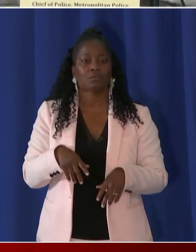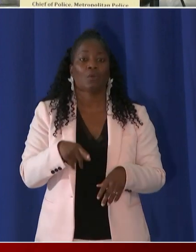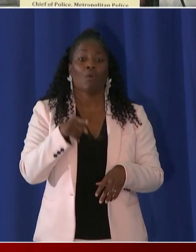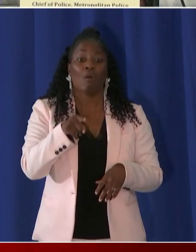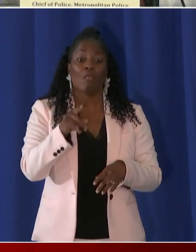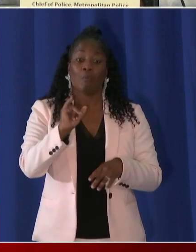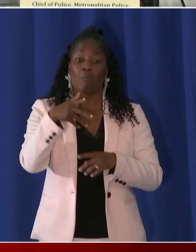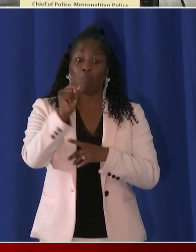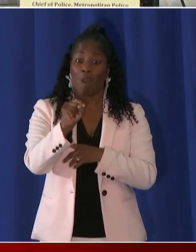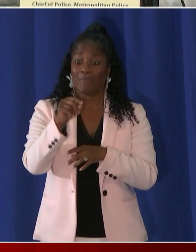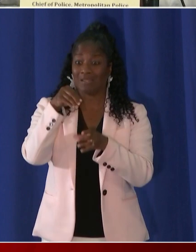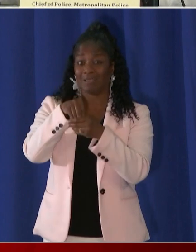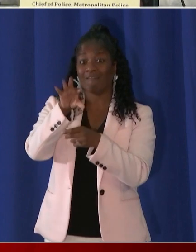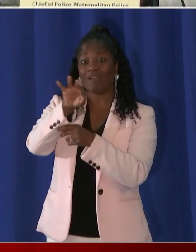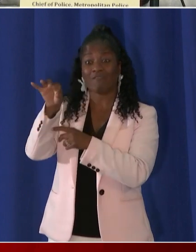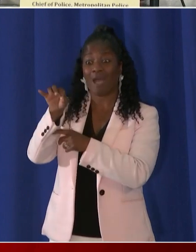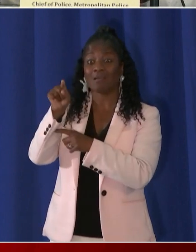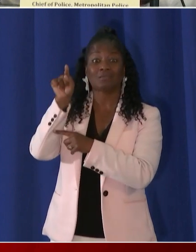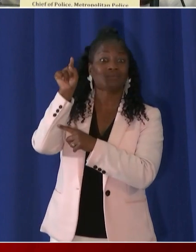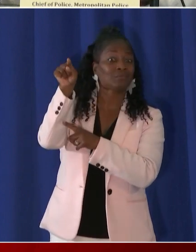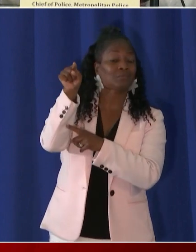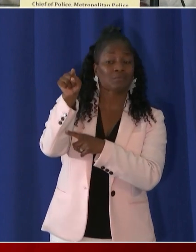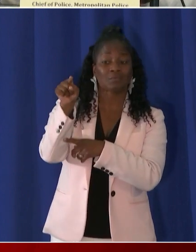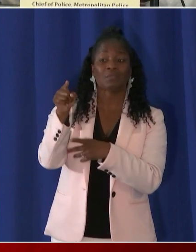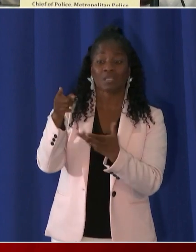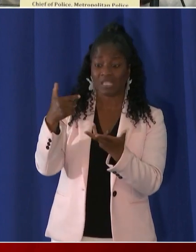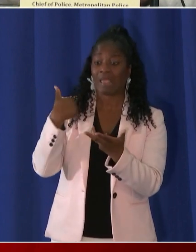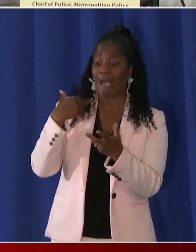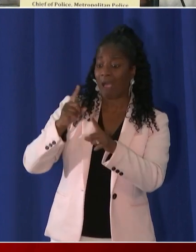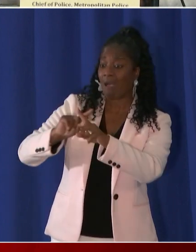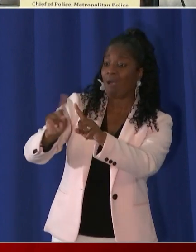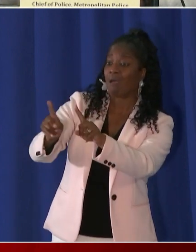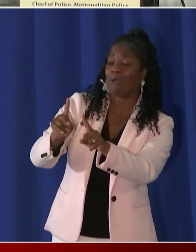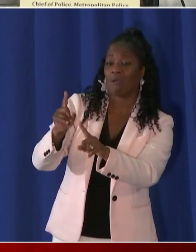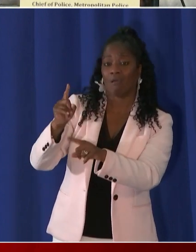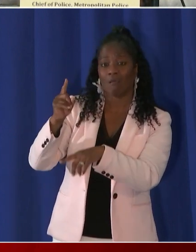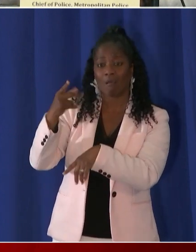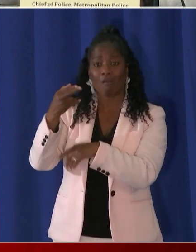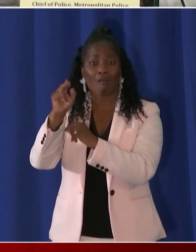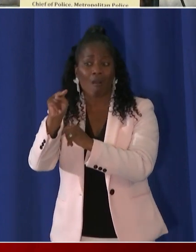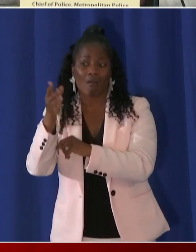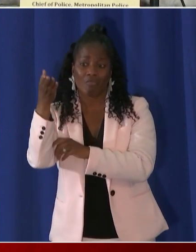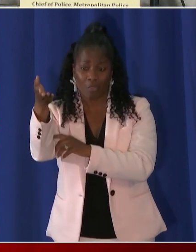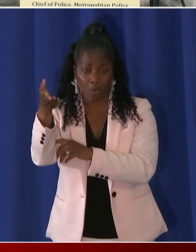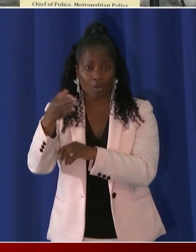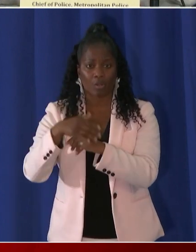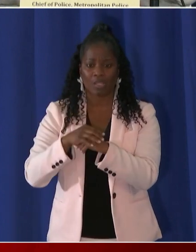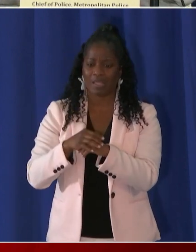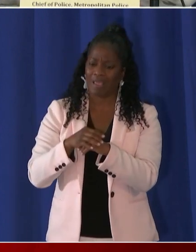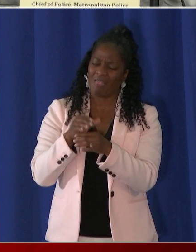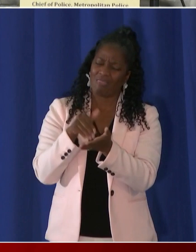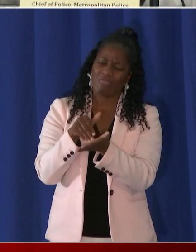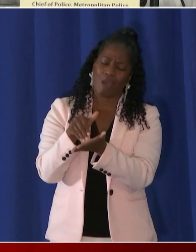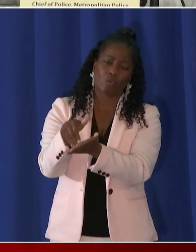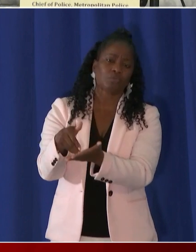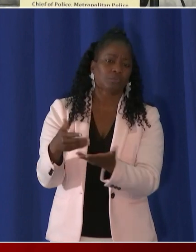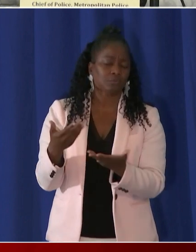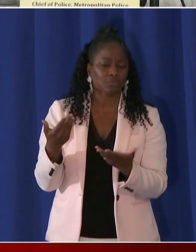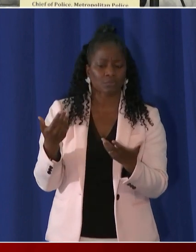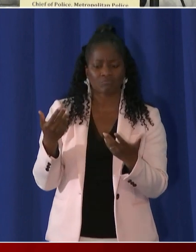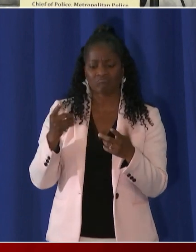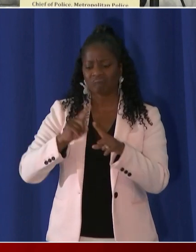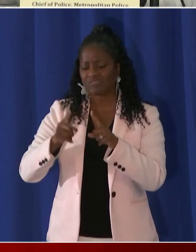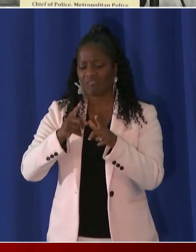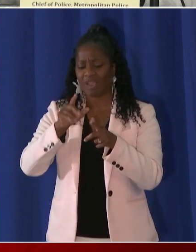in Fairfax County, Virginia, while he had the constructs of 3 additional firearms there, he had thousands of rounds of